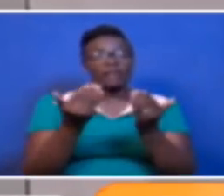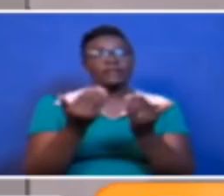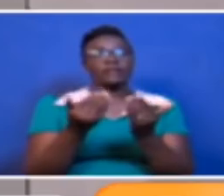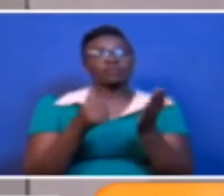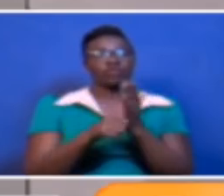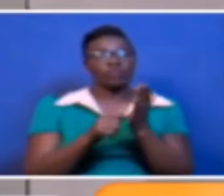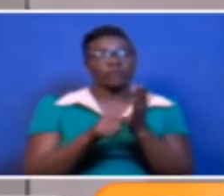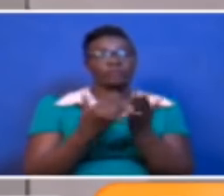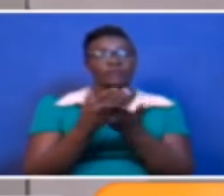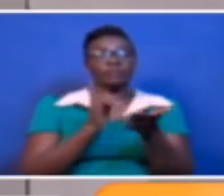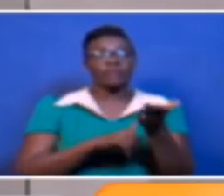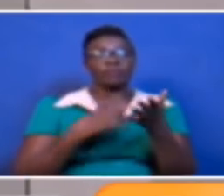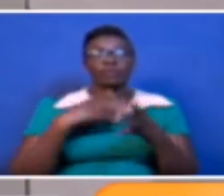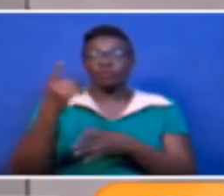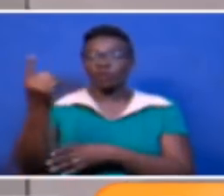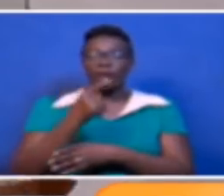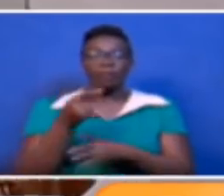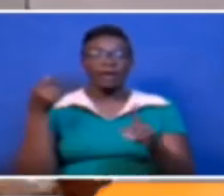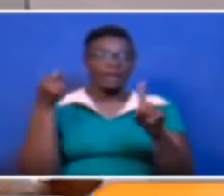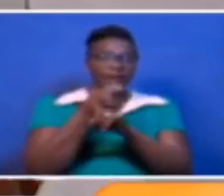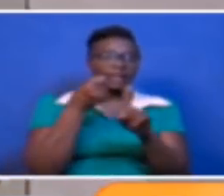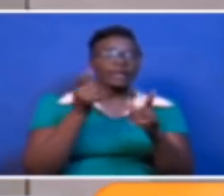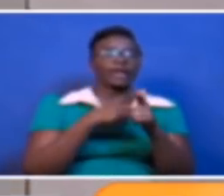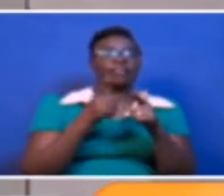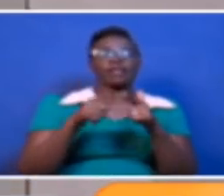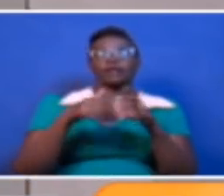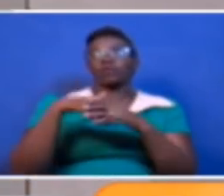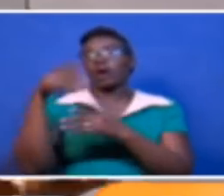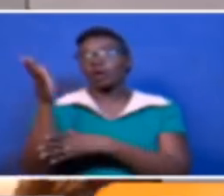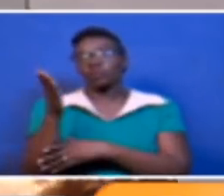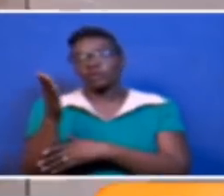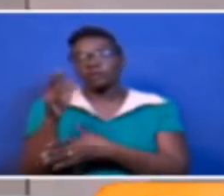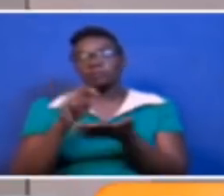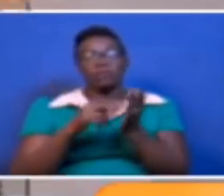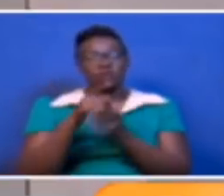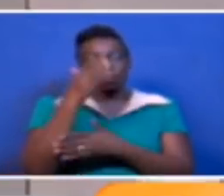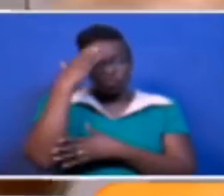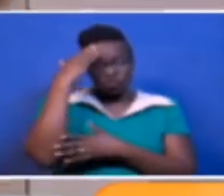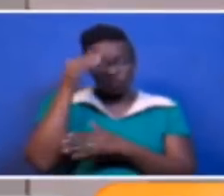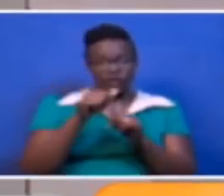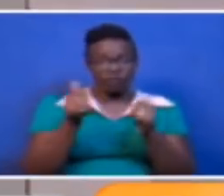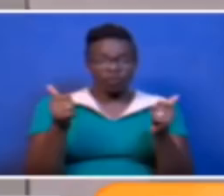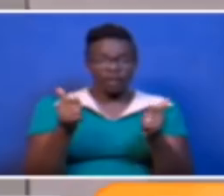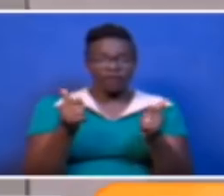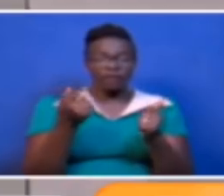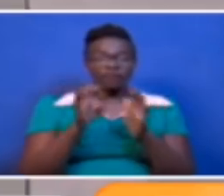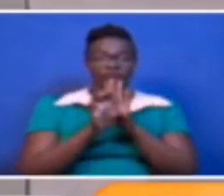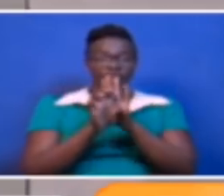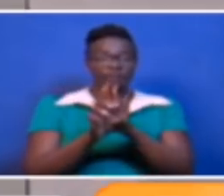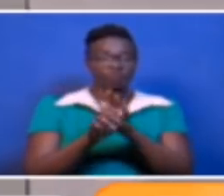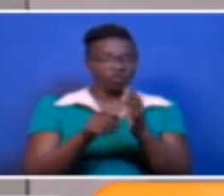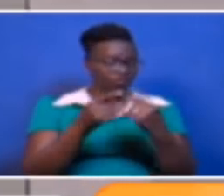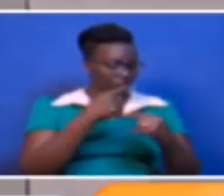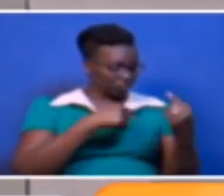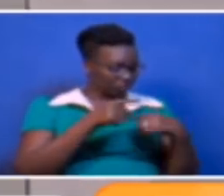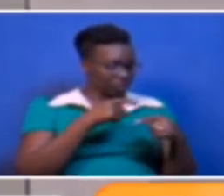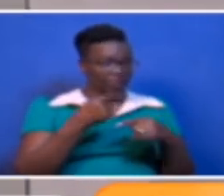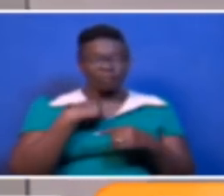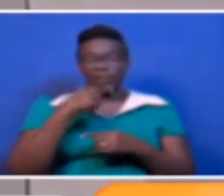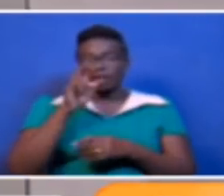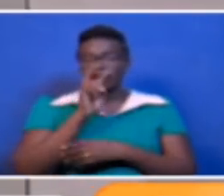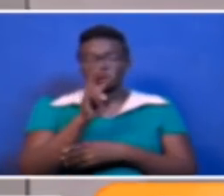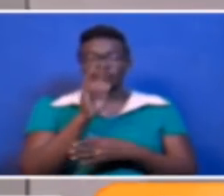you, getting out, and so on. And you know very well that for example, if I take you back, because I've seen a lot of